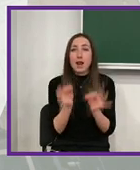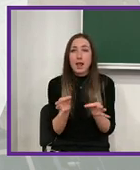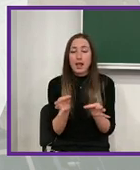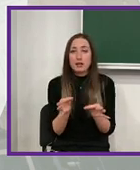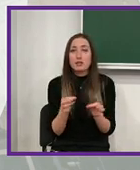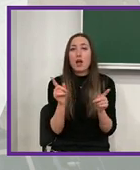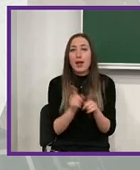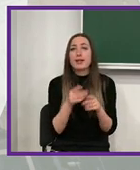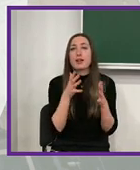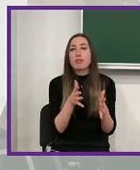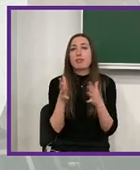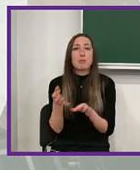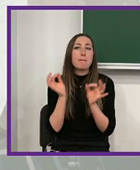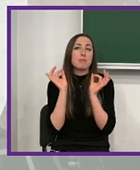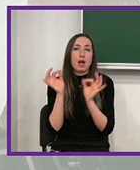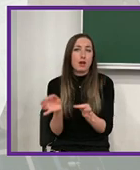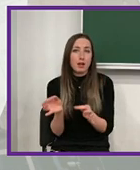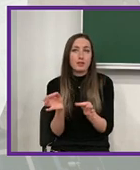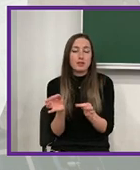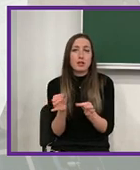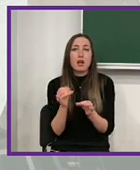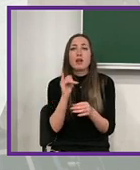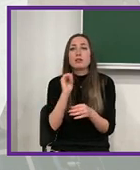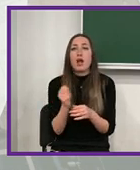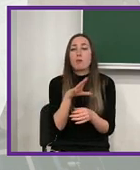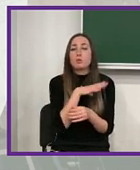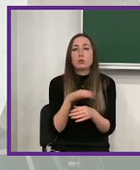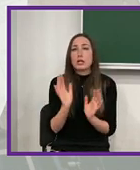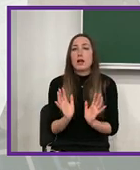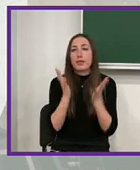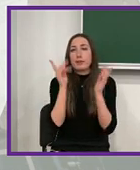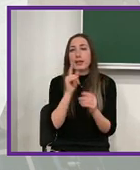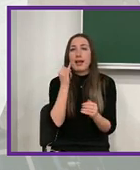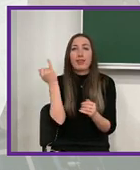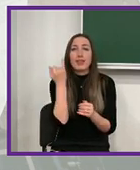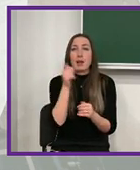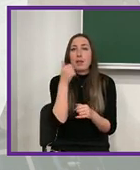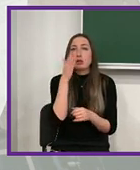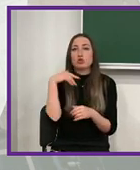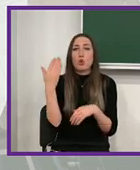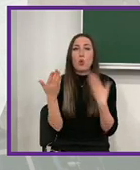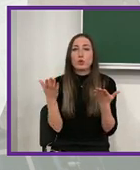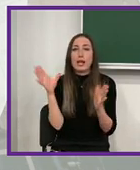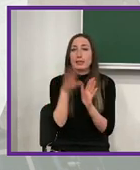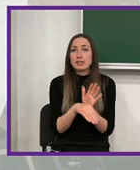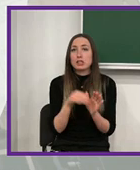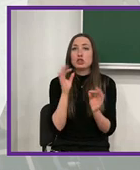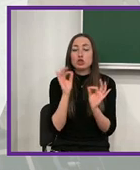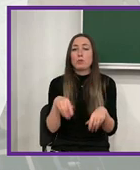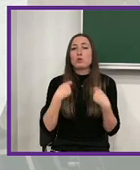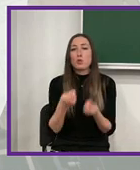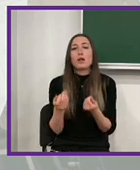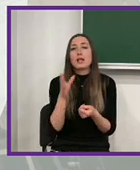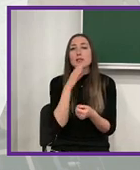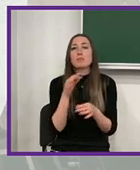stakeholder engagement can really create an opportunity for, like, a real dialogue between the parties. And it's not something that happens overnight.